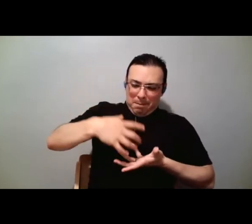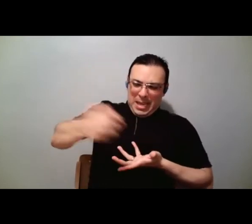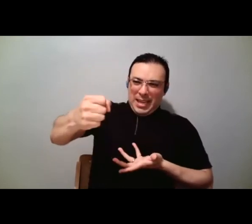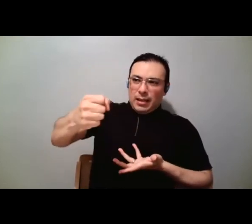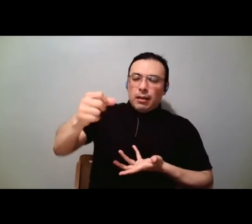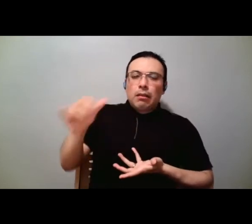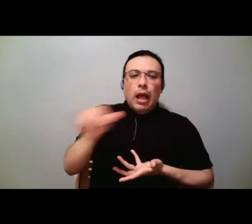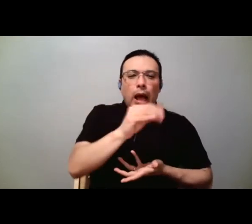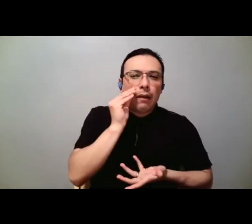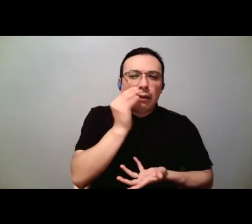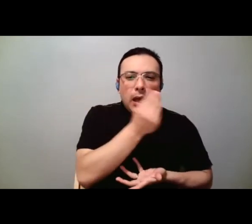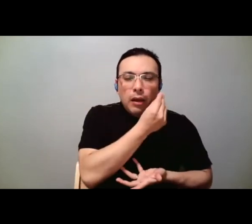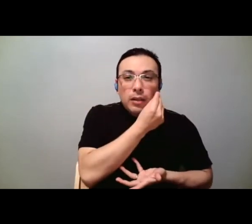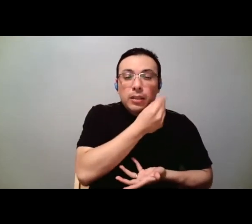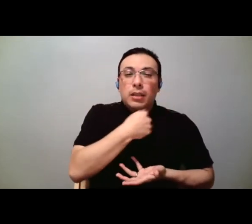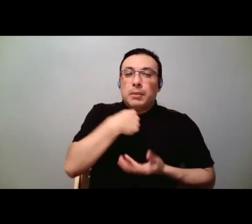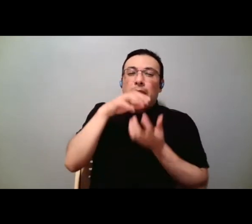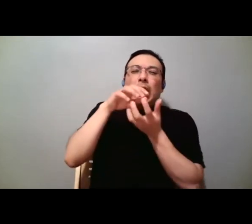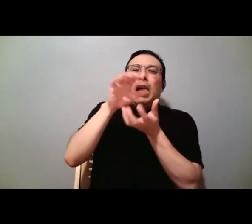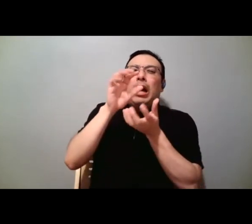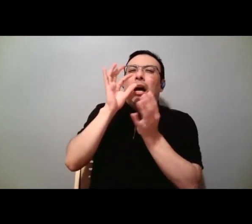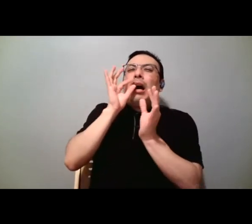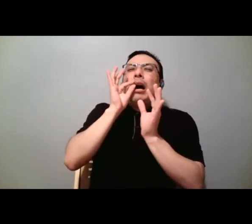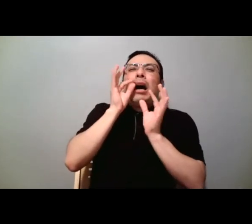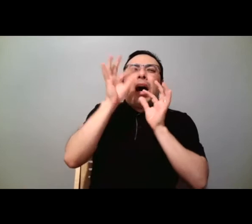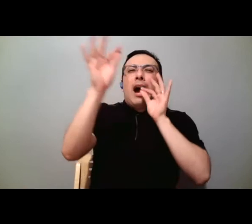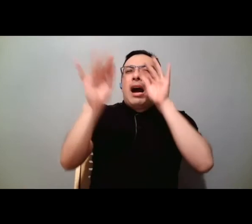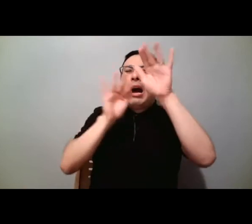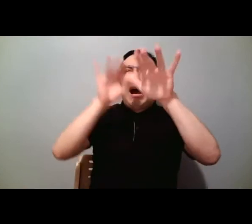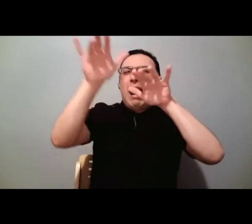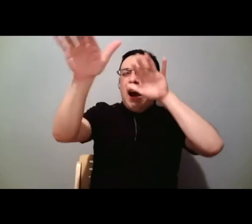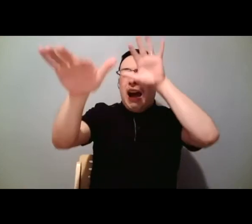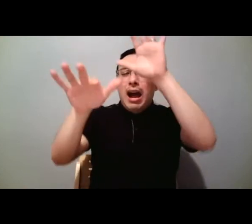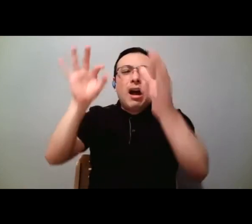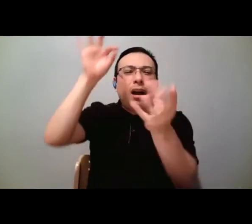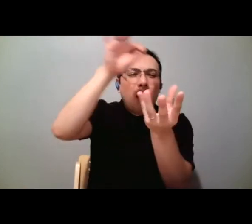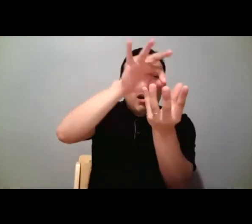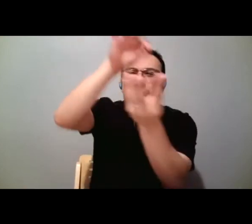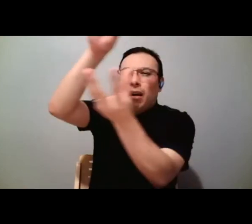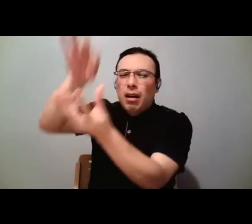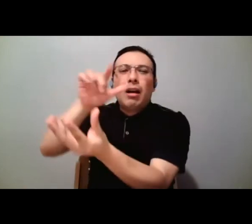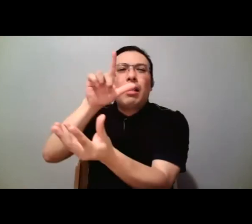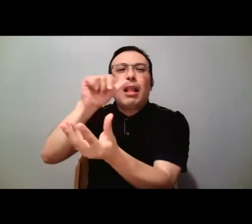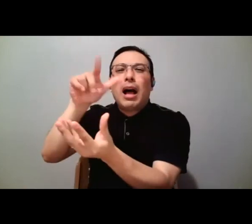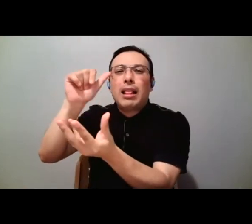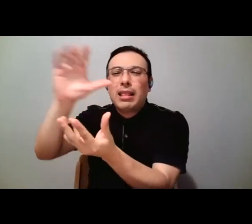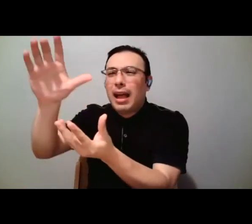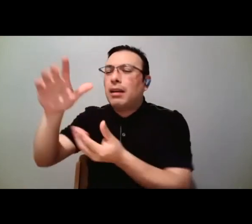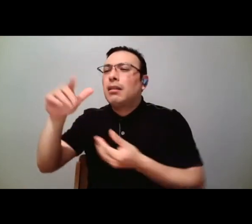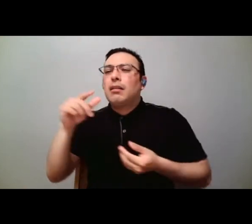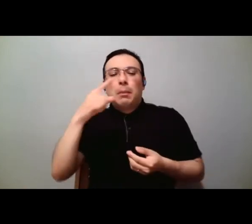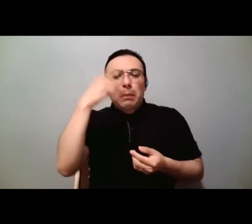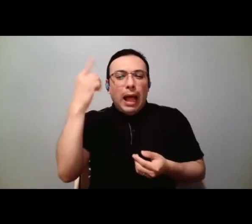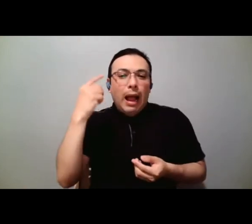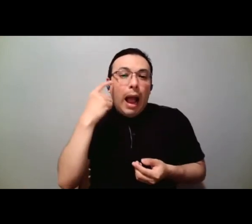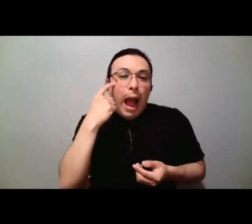Bees pour out my mouth to suckle at the breasts of lilacs and black-eyed Susans. Nibbling first at one,